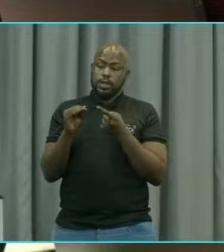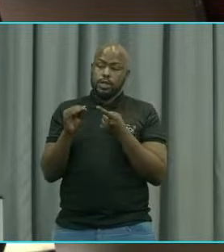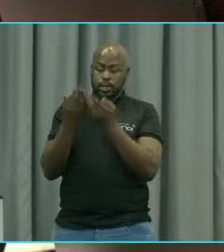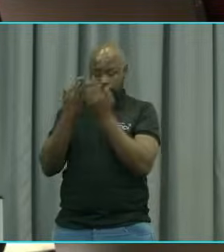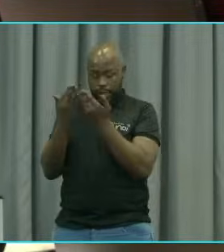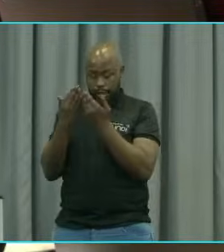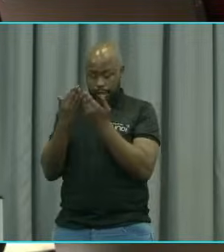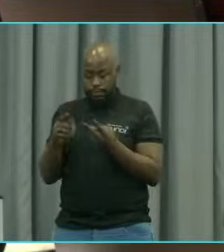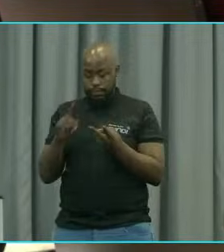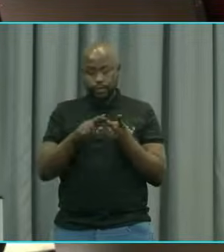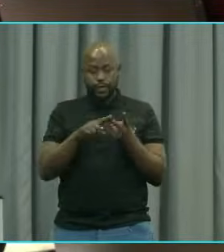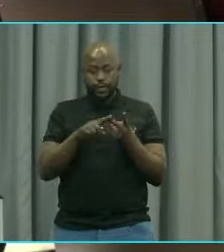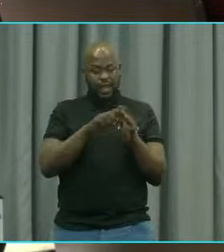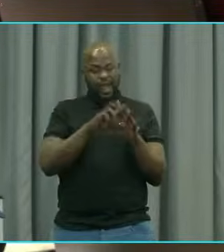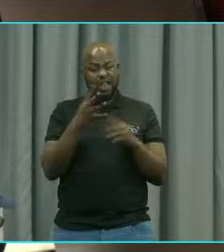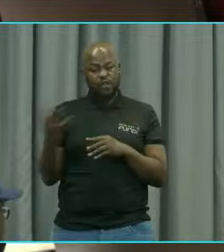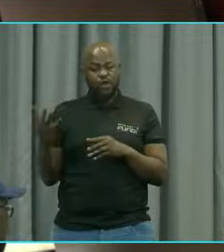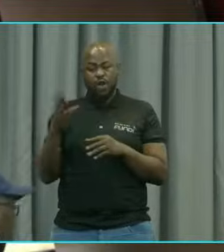4 are talking money.